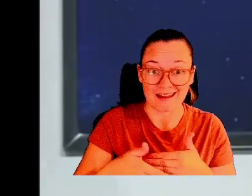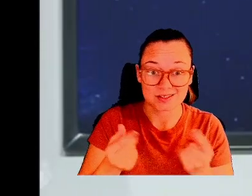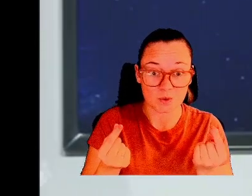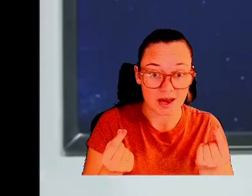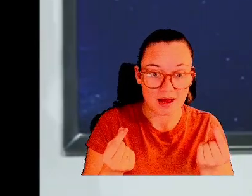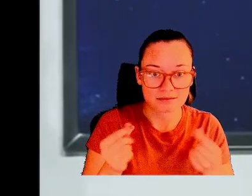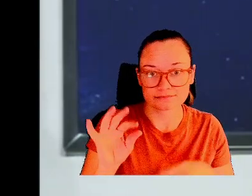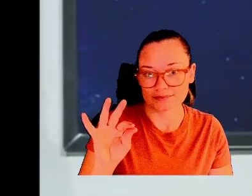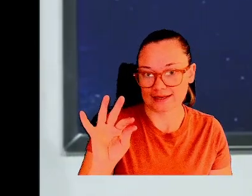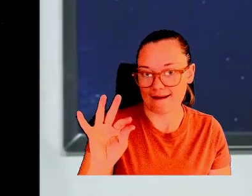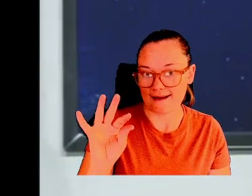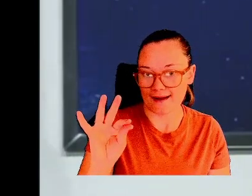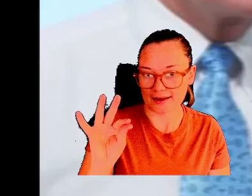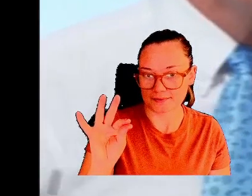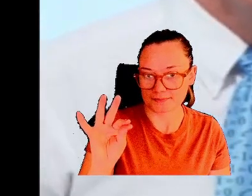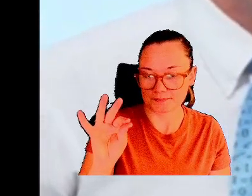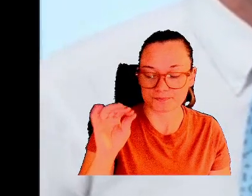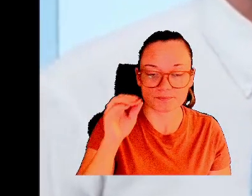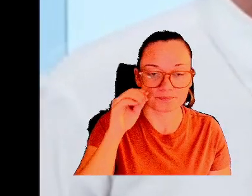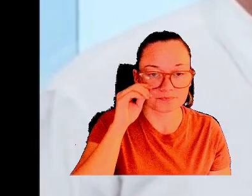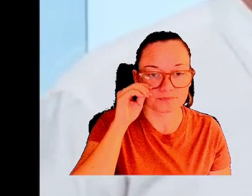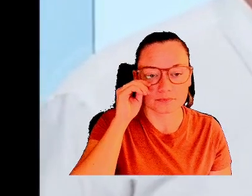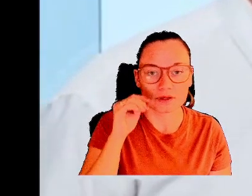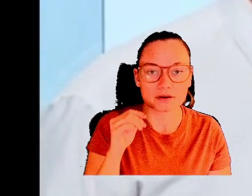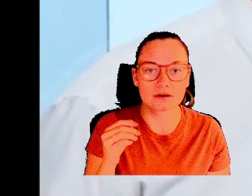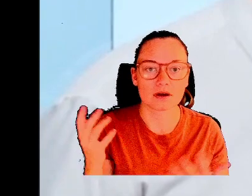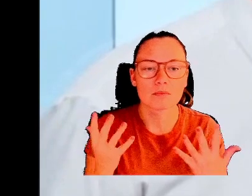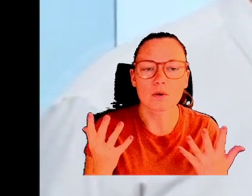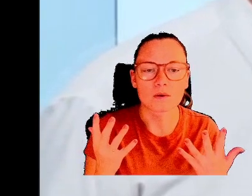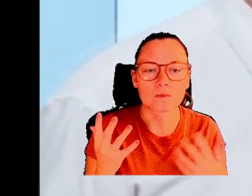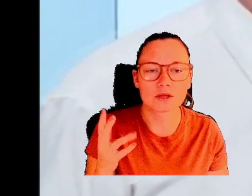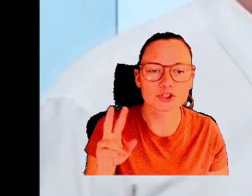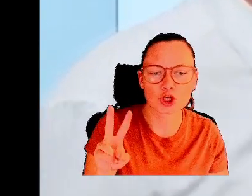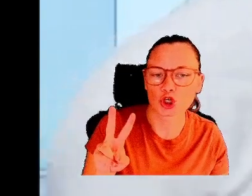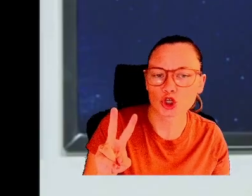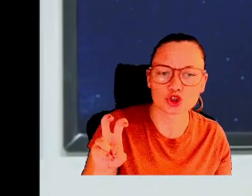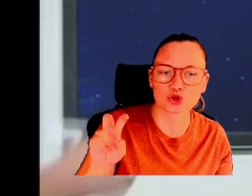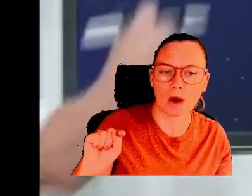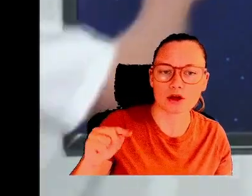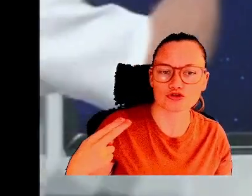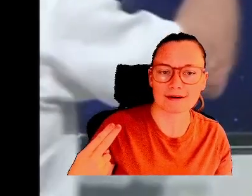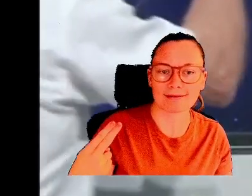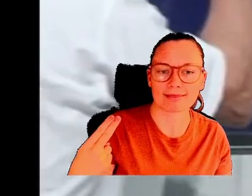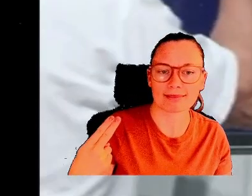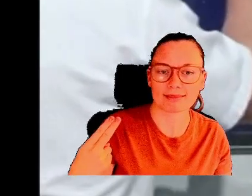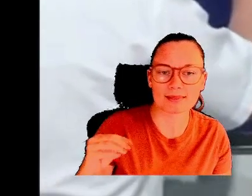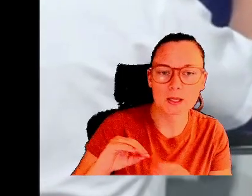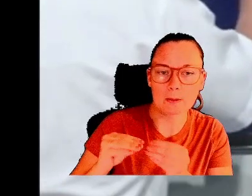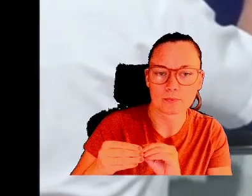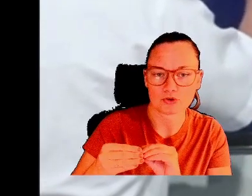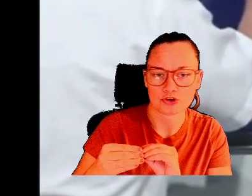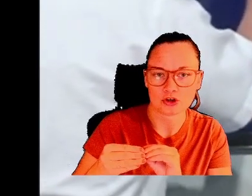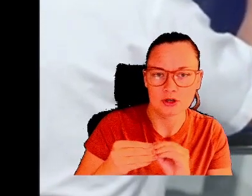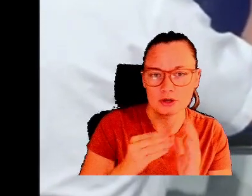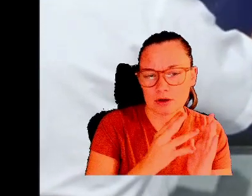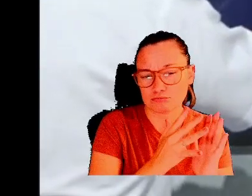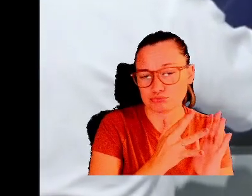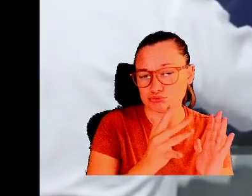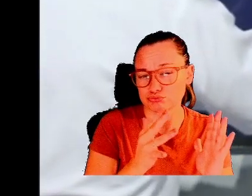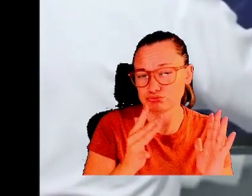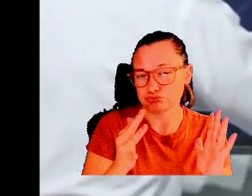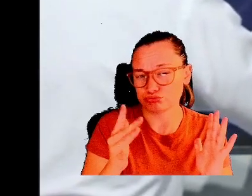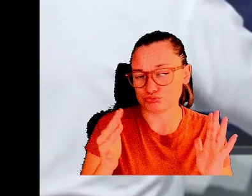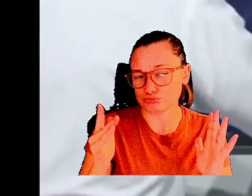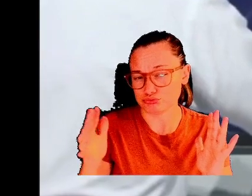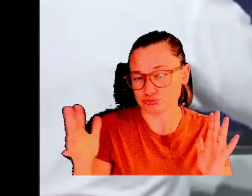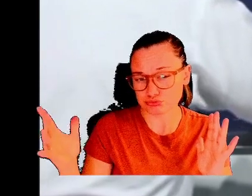a harder question. What is the 200th term in this sequence? Now, this was the first term, and this